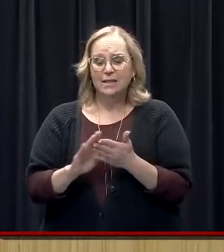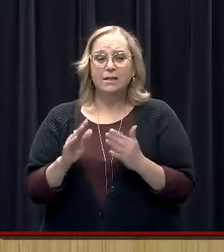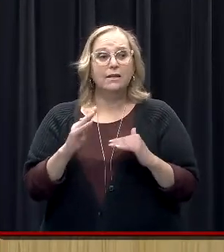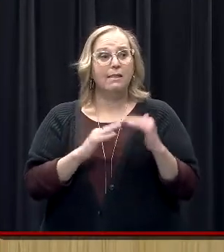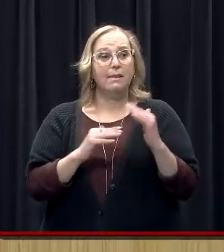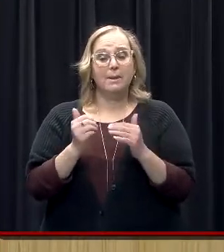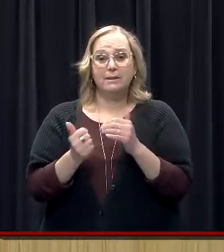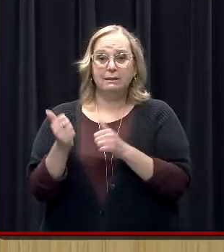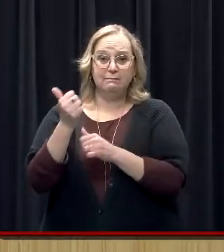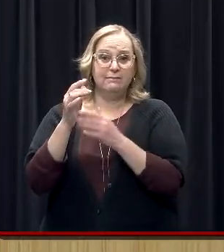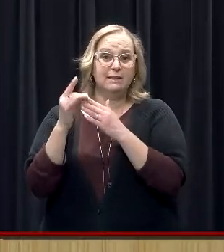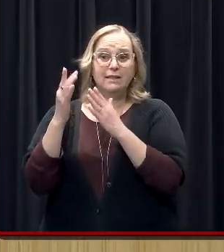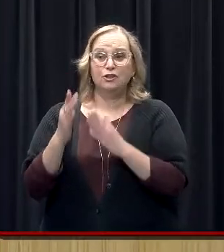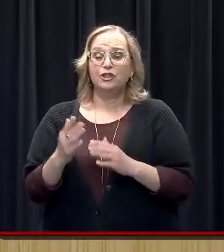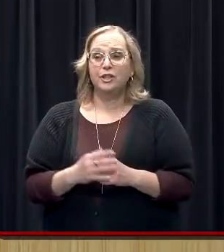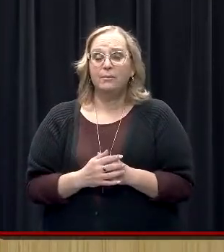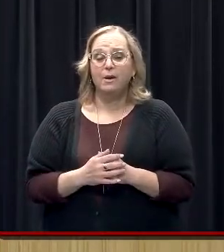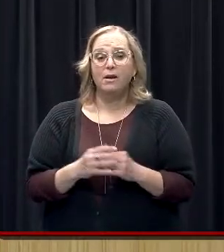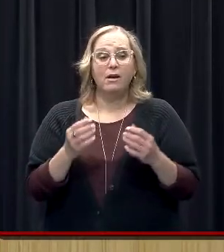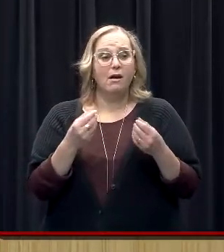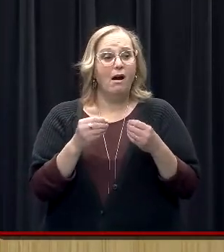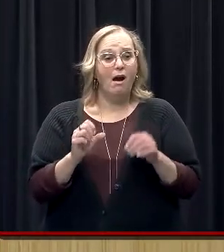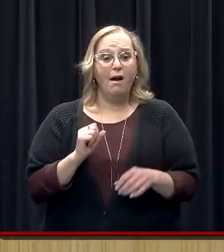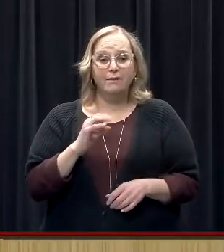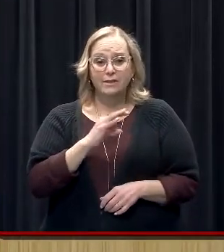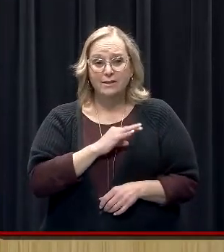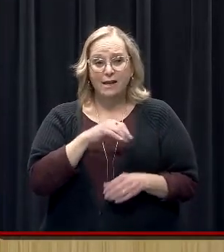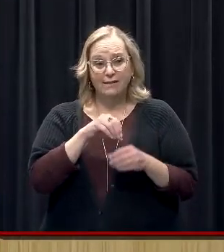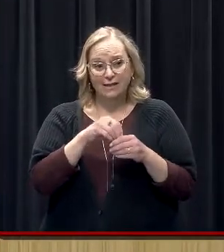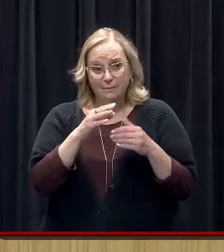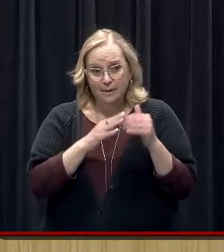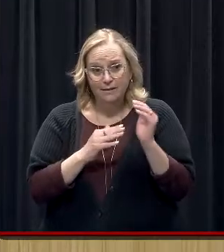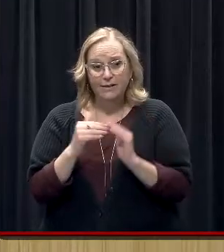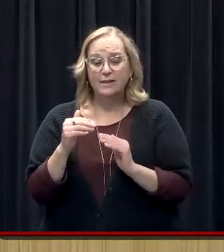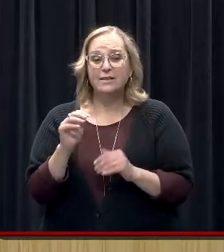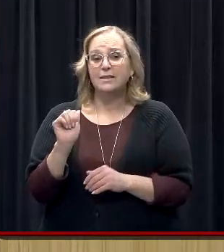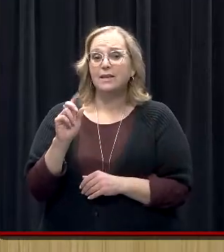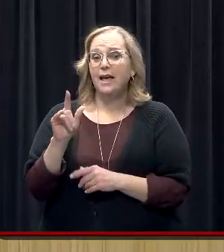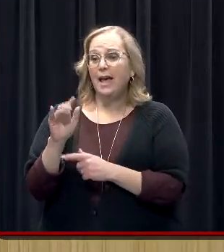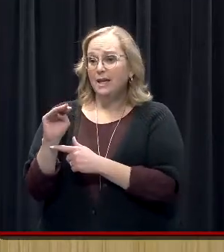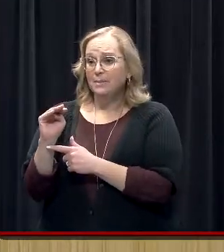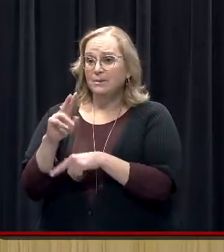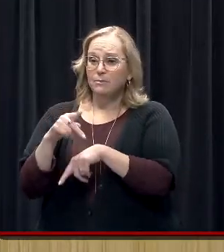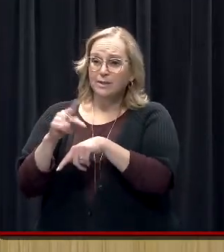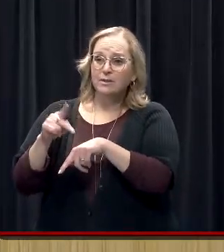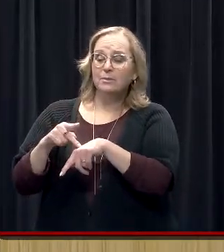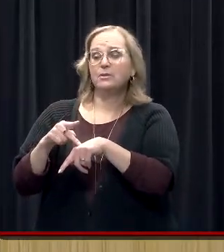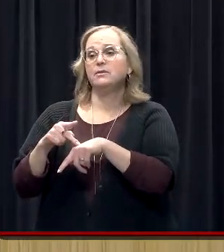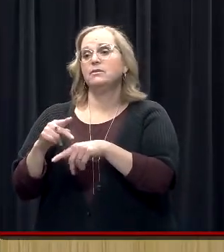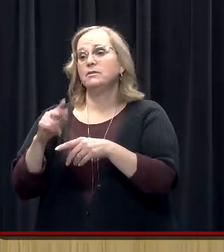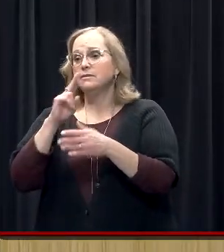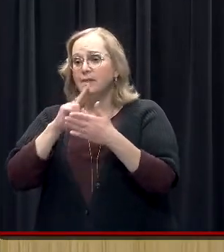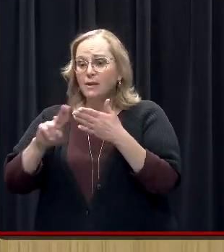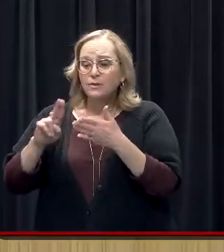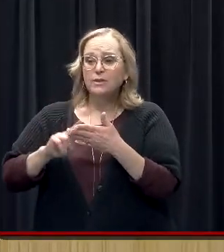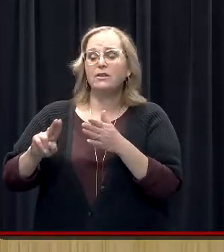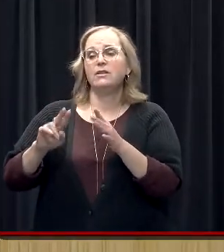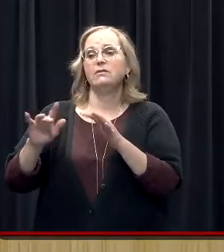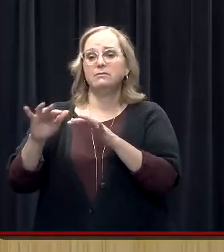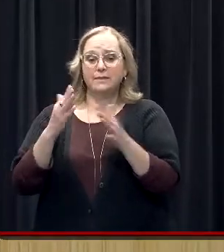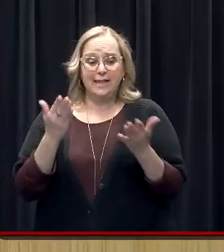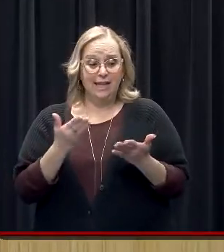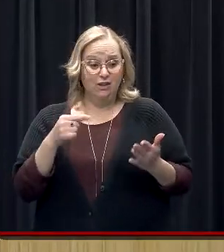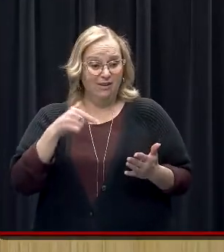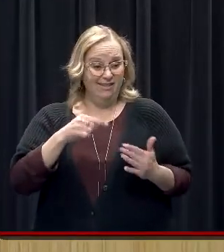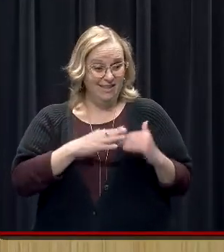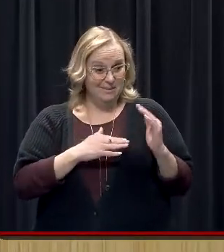leadership, office staff in the buildings, administrative assistants here in this building